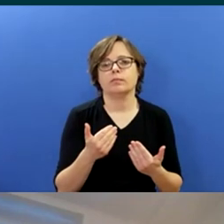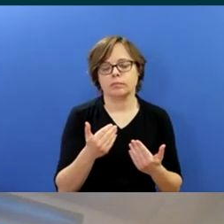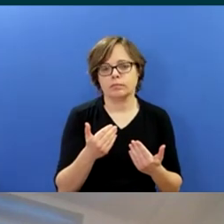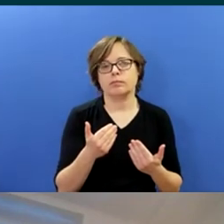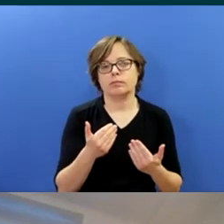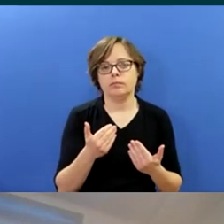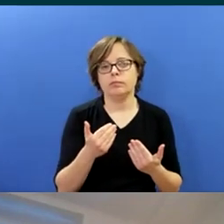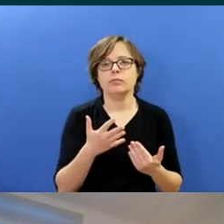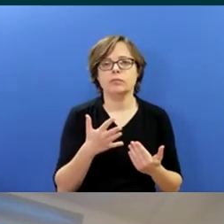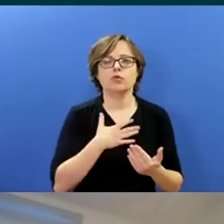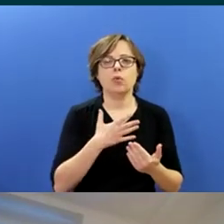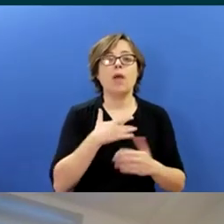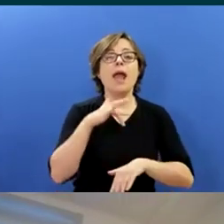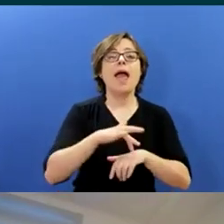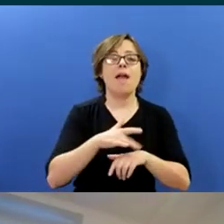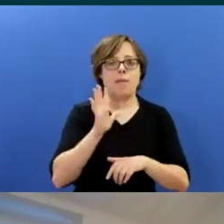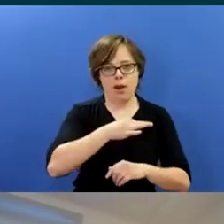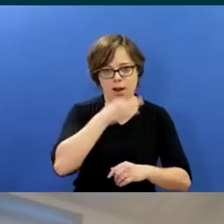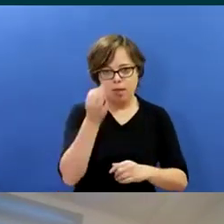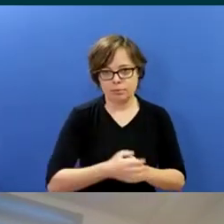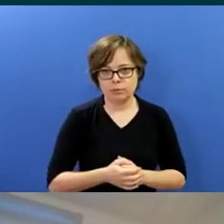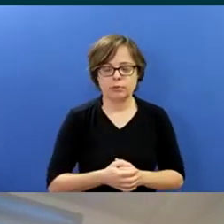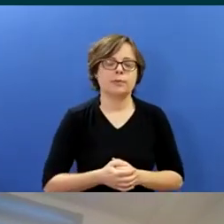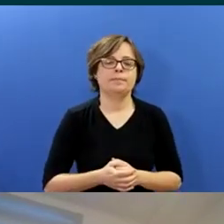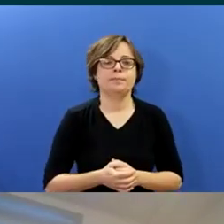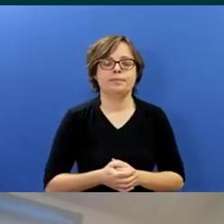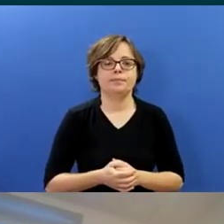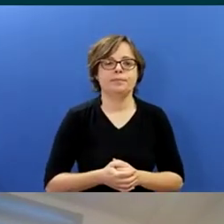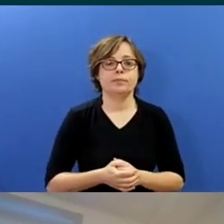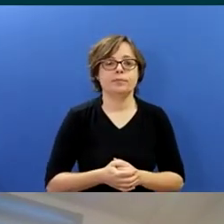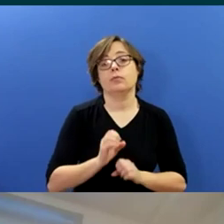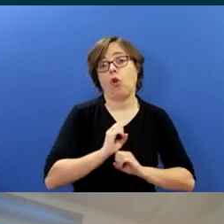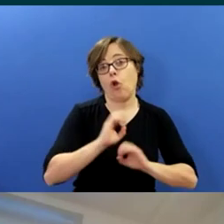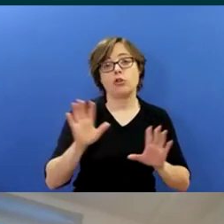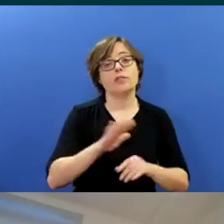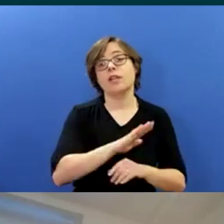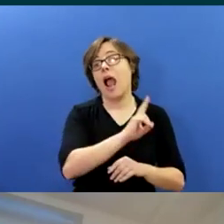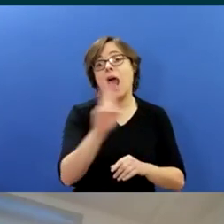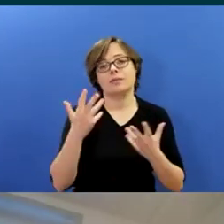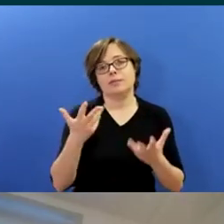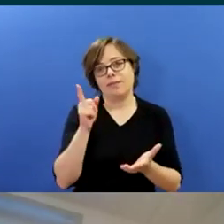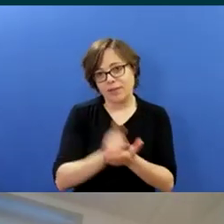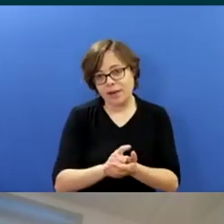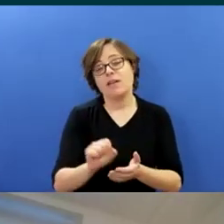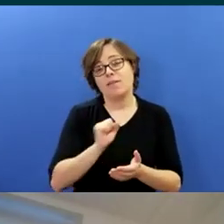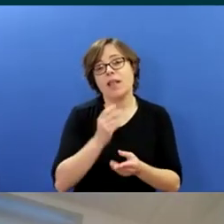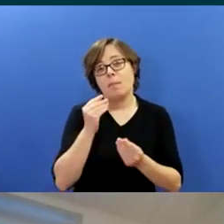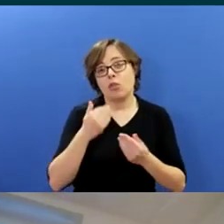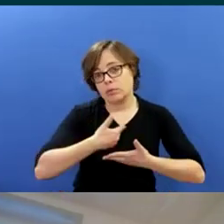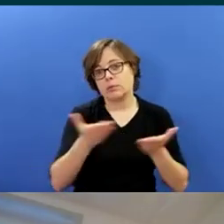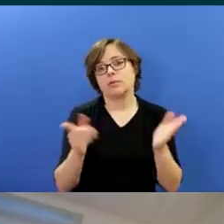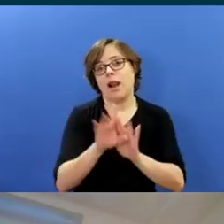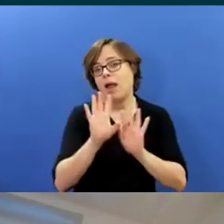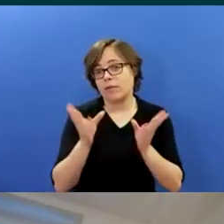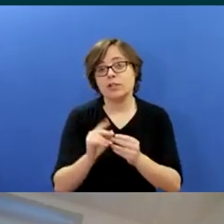that wins, of course it's nice, but in the end you never know whether or not you're going to have a good result in the end.